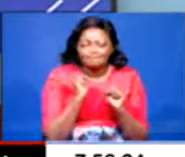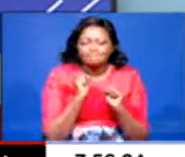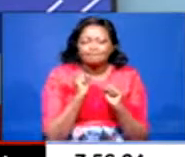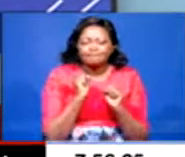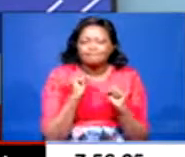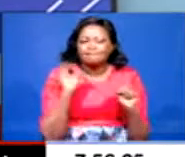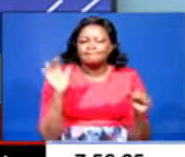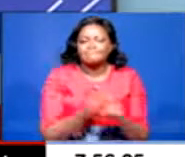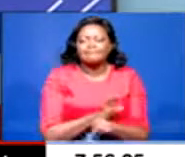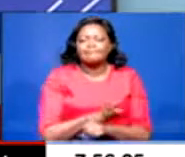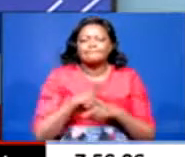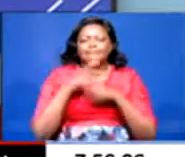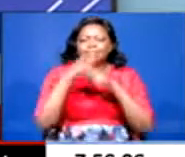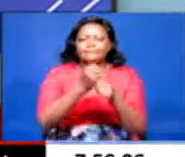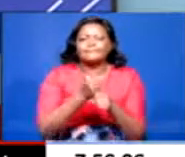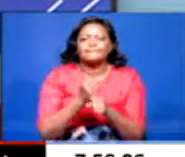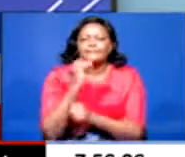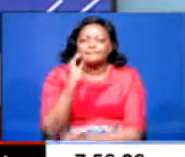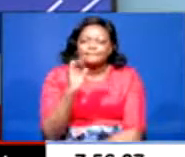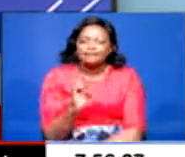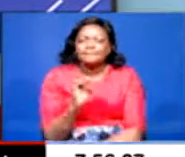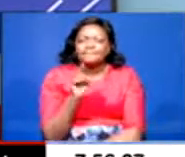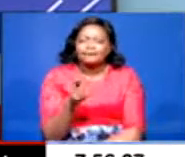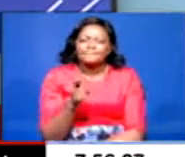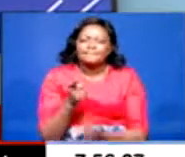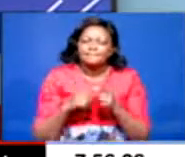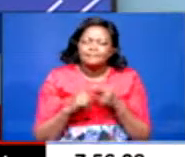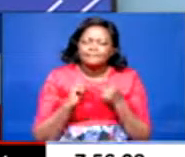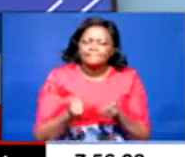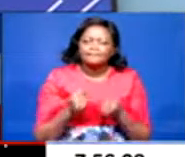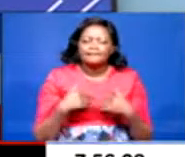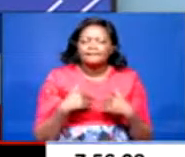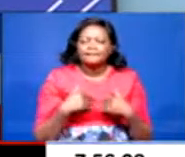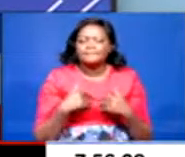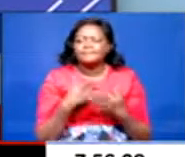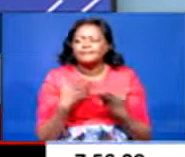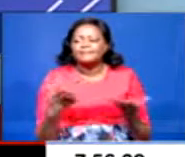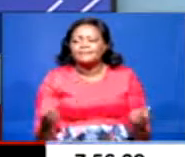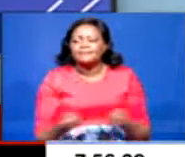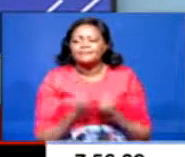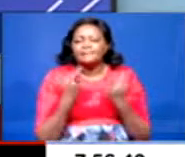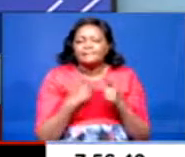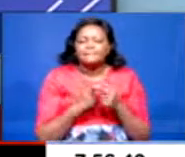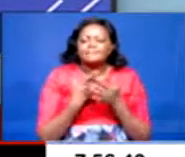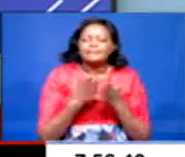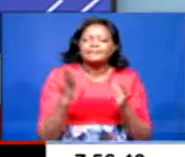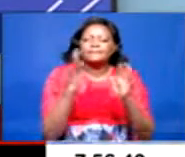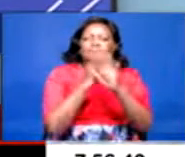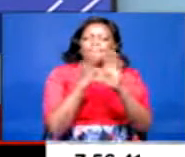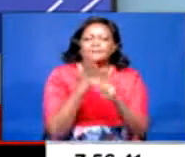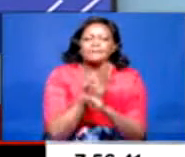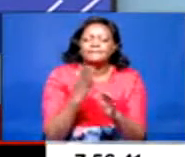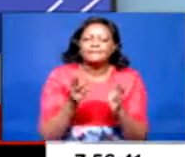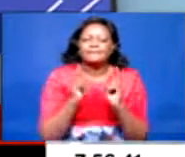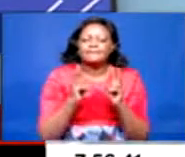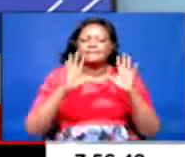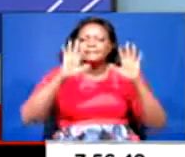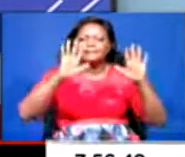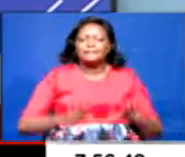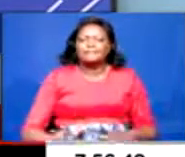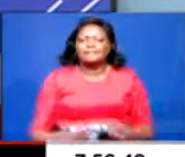the IBC on this. There could be some games. There could be something they're hiding up their sleeve. So it's very important to